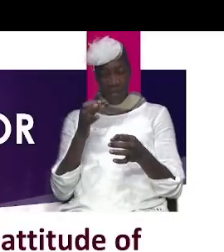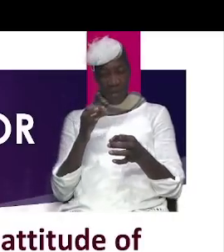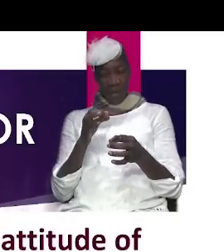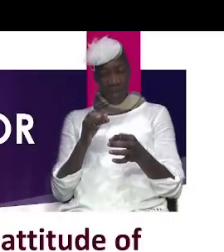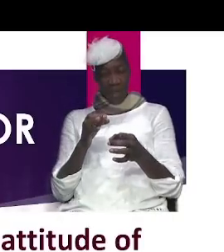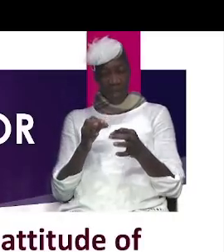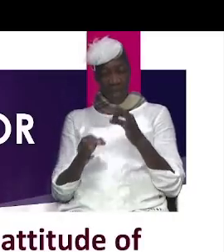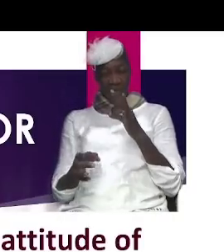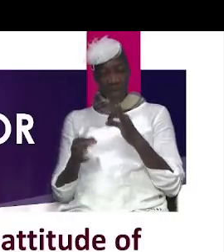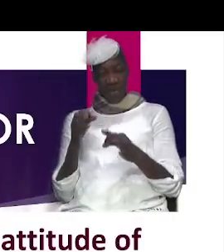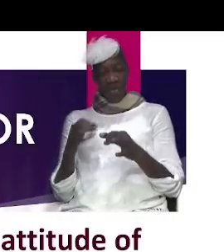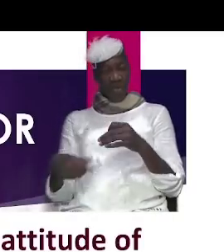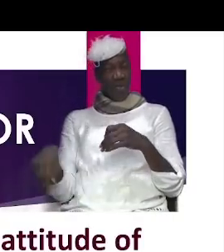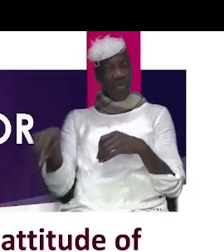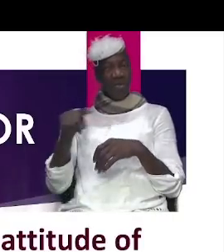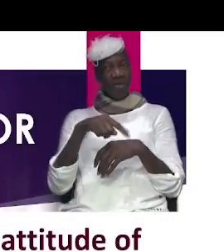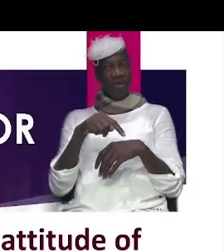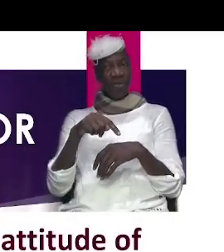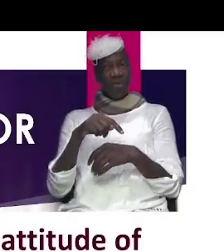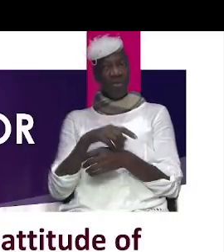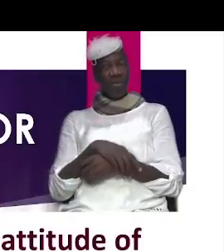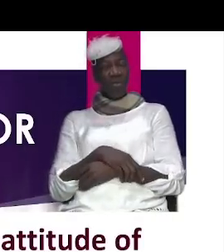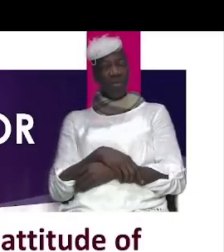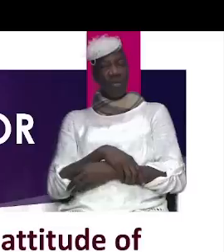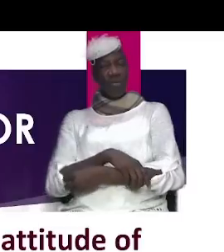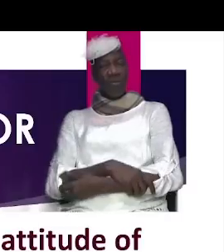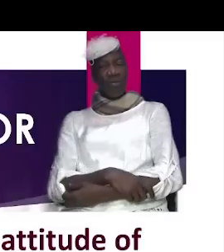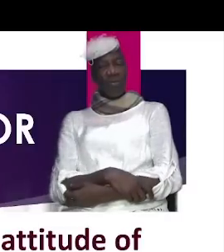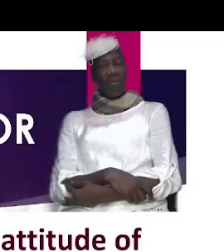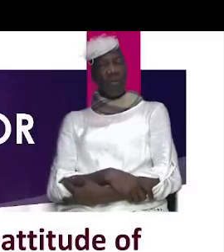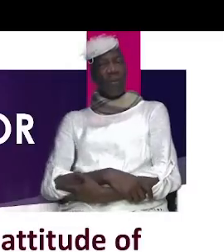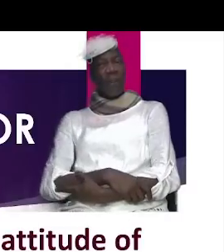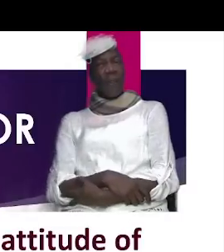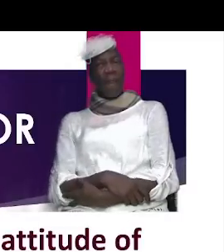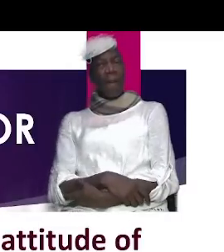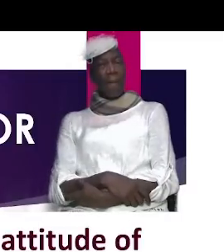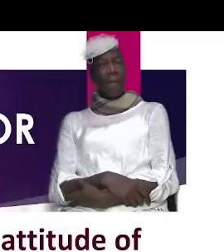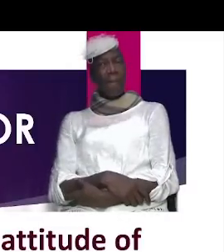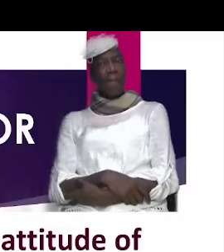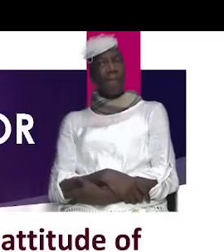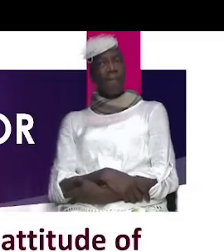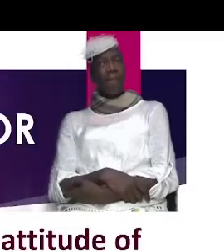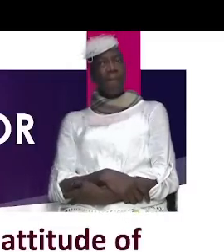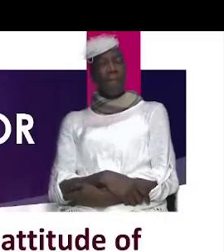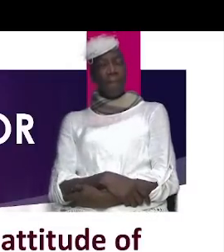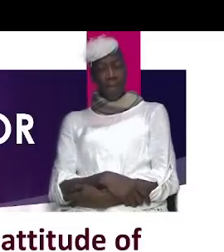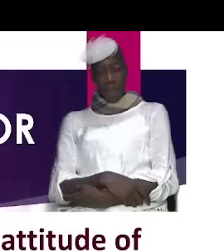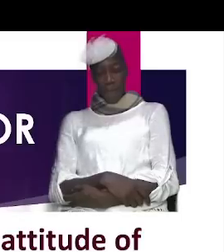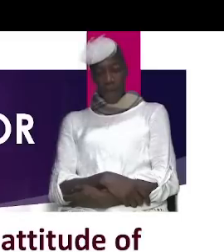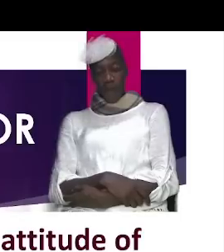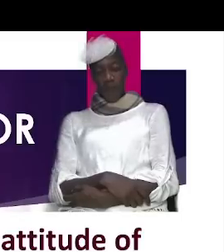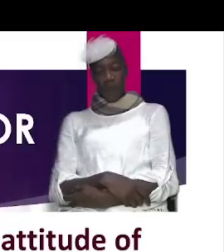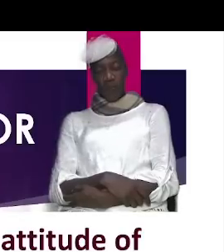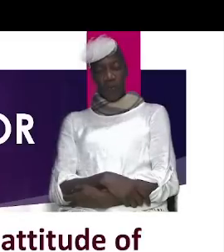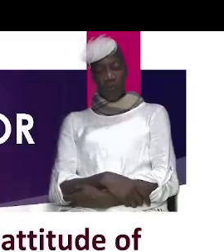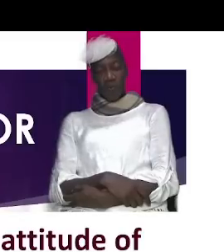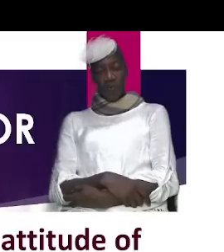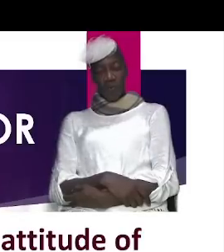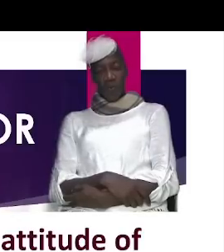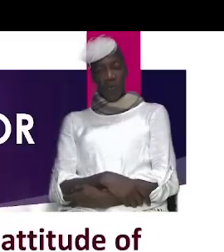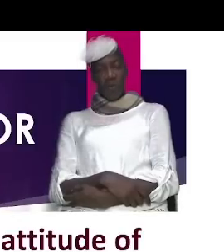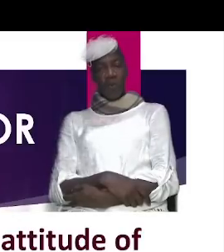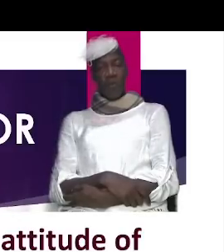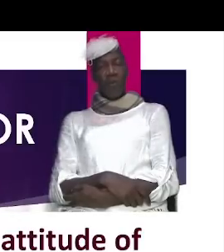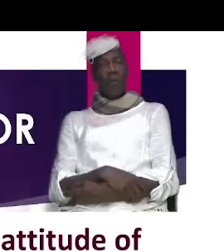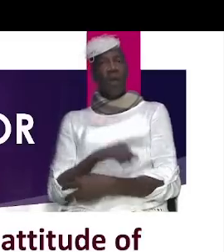verse 12. Now, I want to make the point, and I think what I just said covers these two things that we have here.